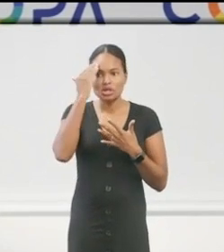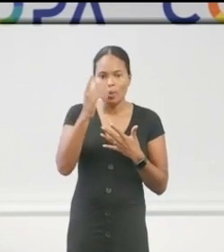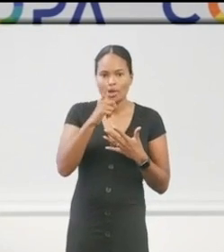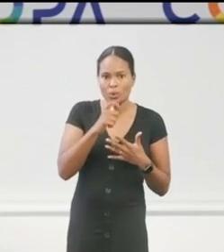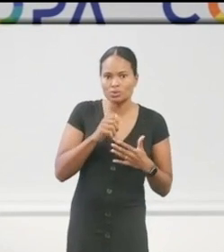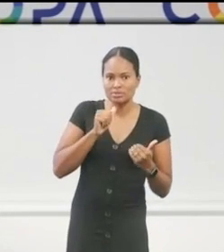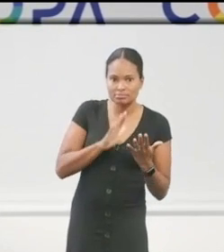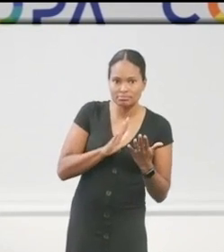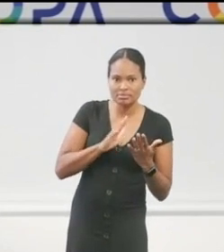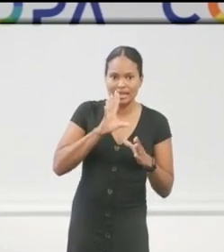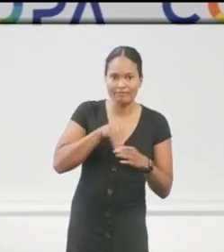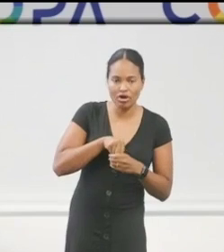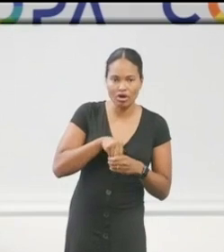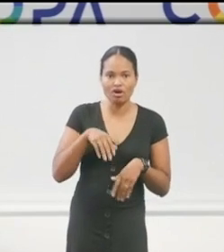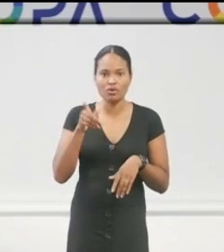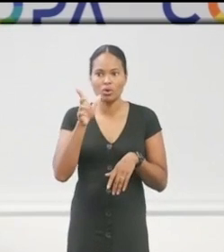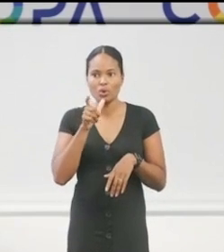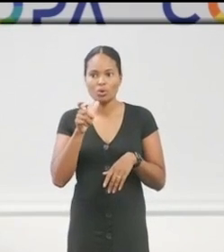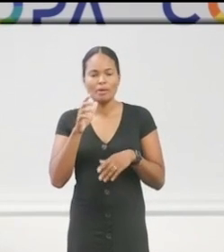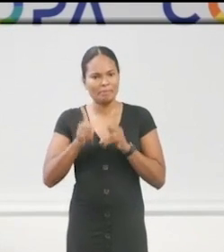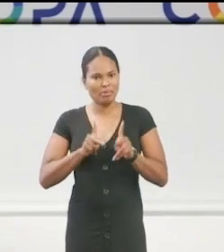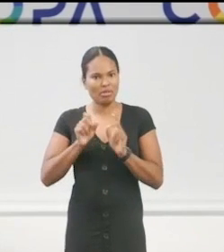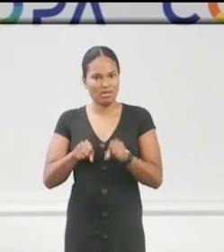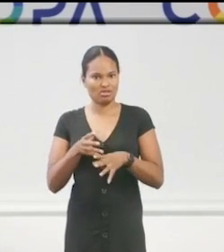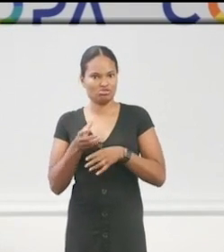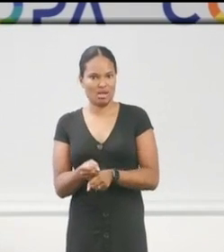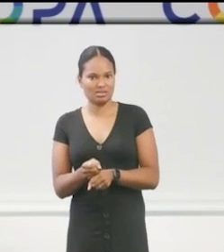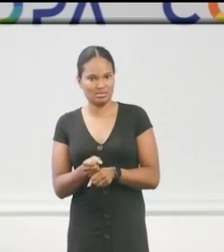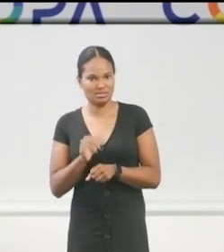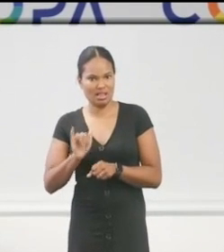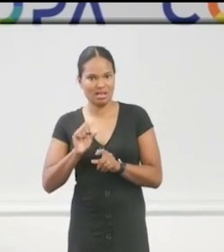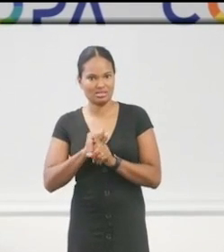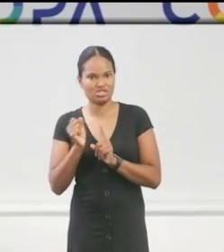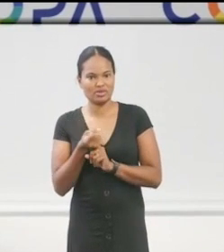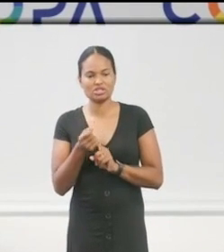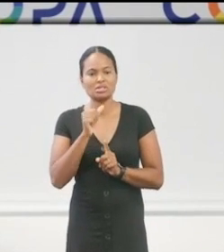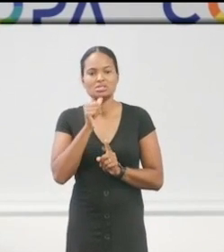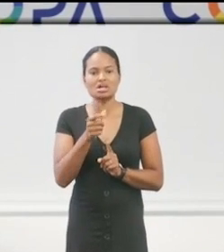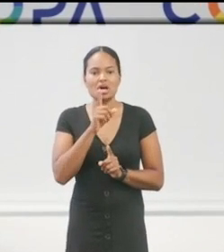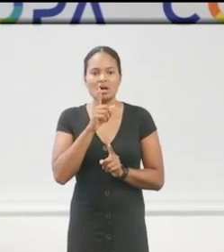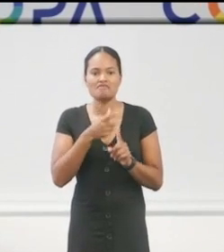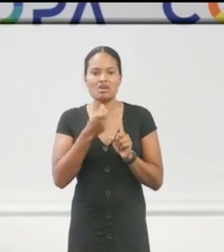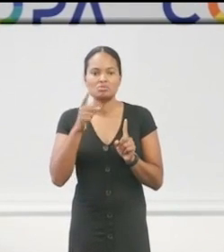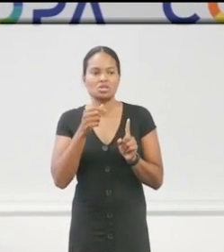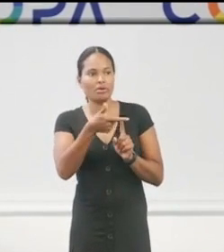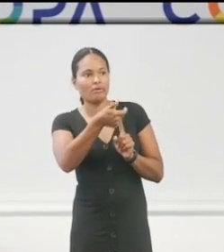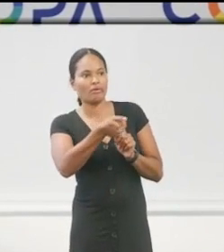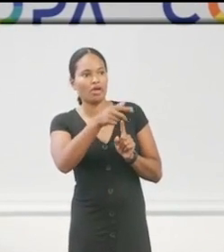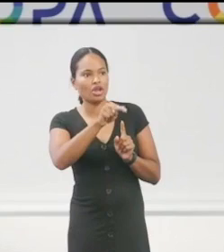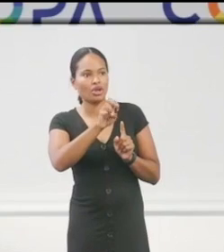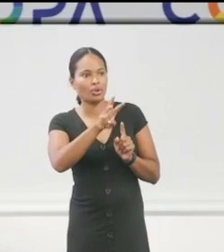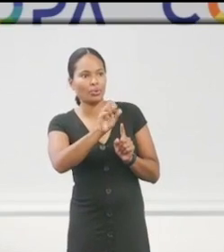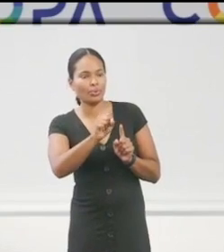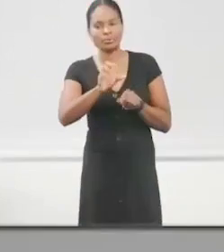the folks that you can trust in these situations, it doesn't come from just turning on the news or flipping on the